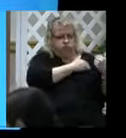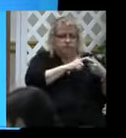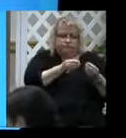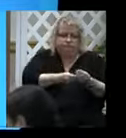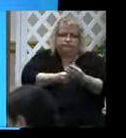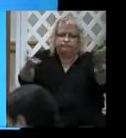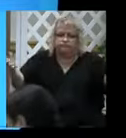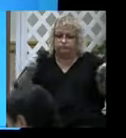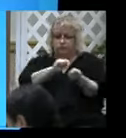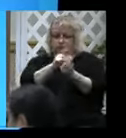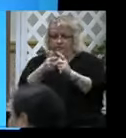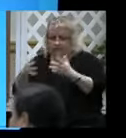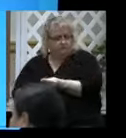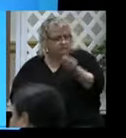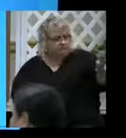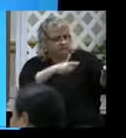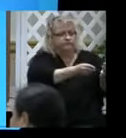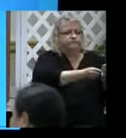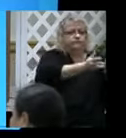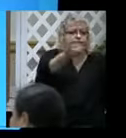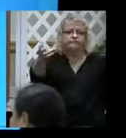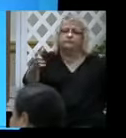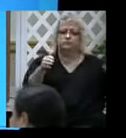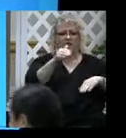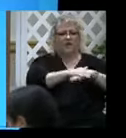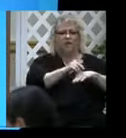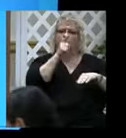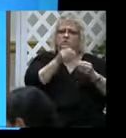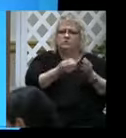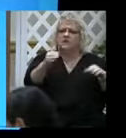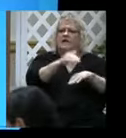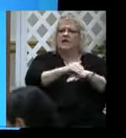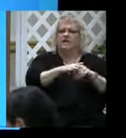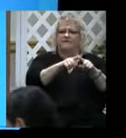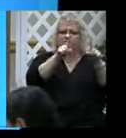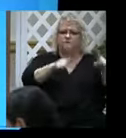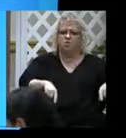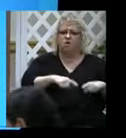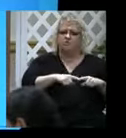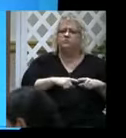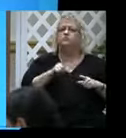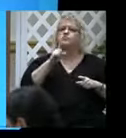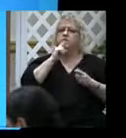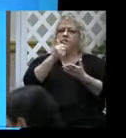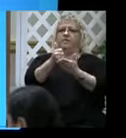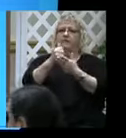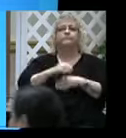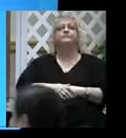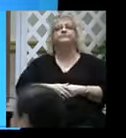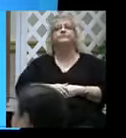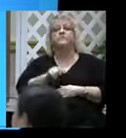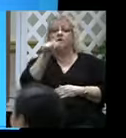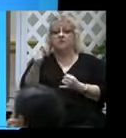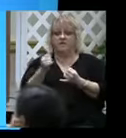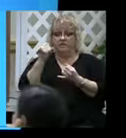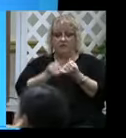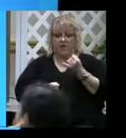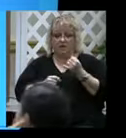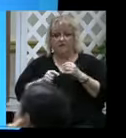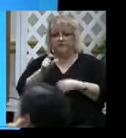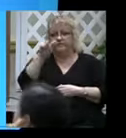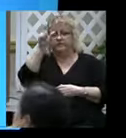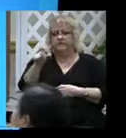it's in translation, or who's in charge, who disseminates the English one. So that's sometimes is extremely helpful. And then the last column I just threw in